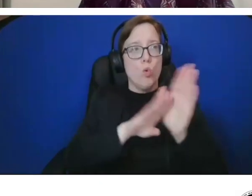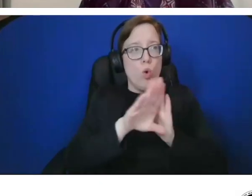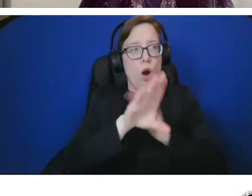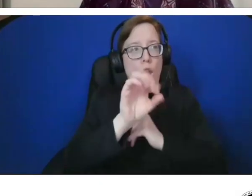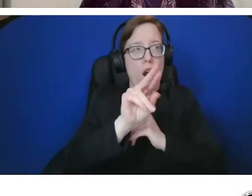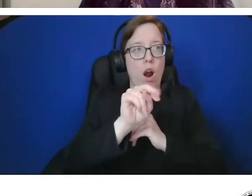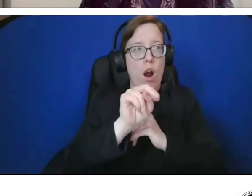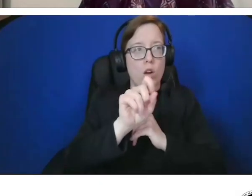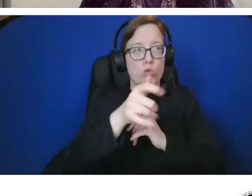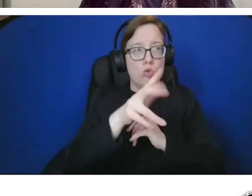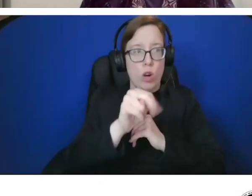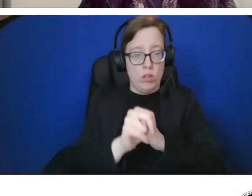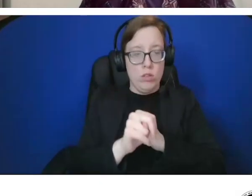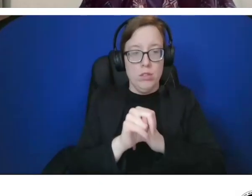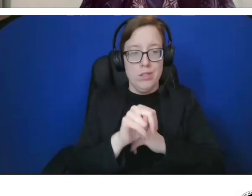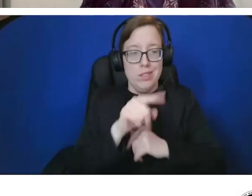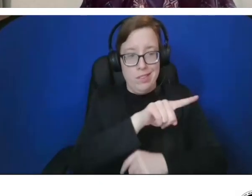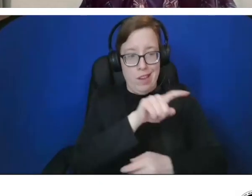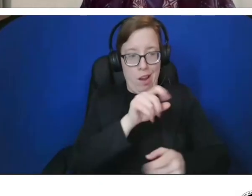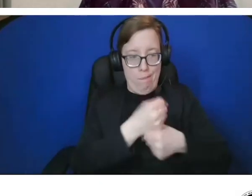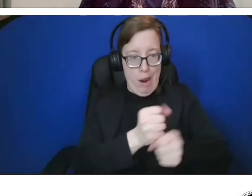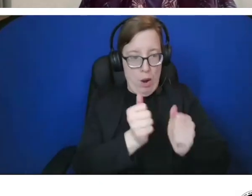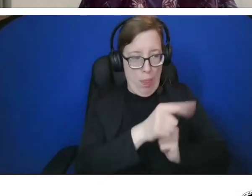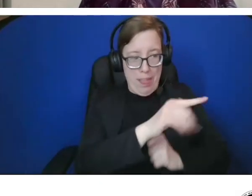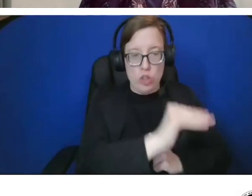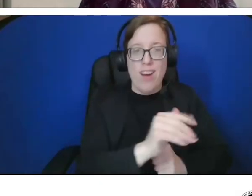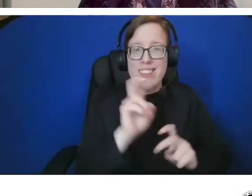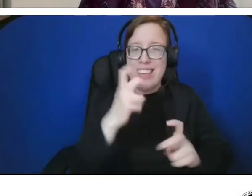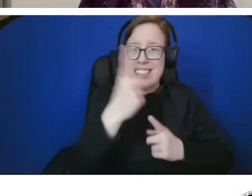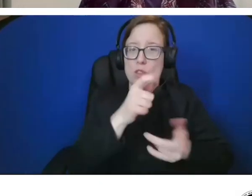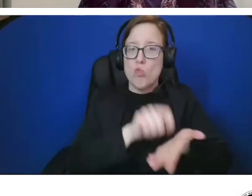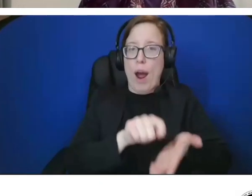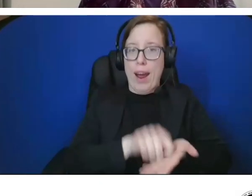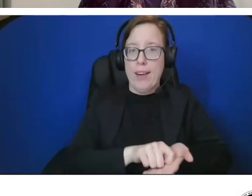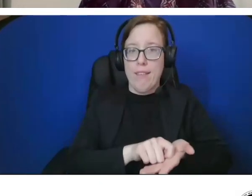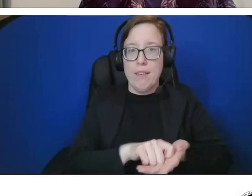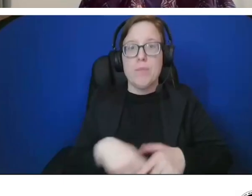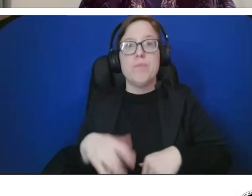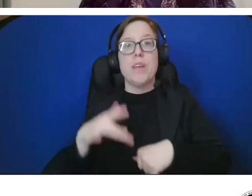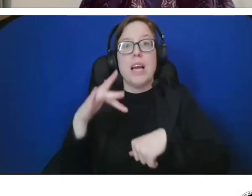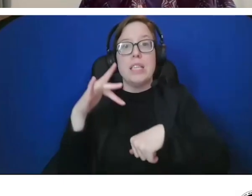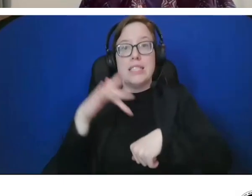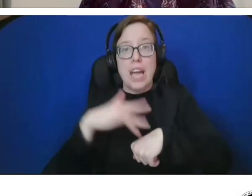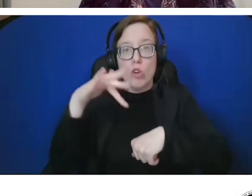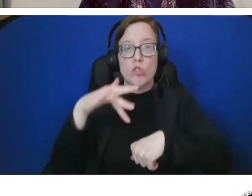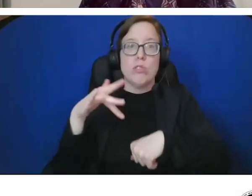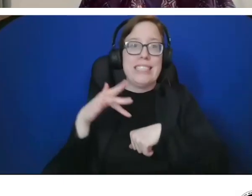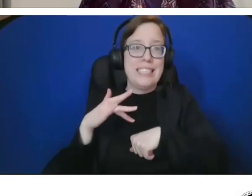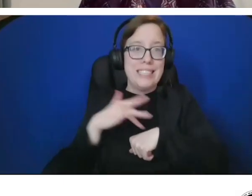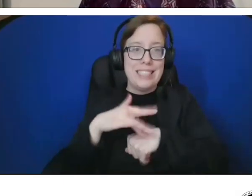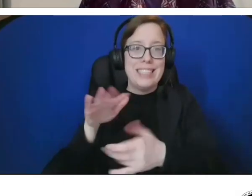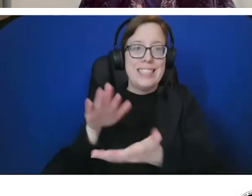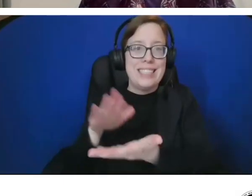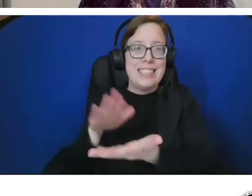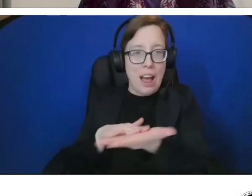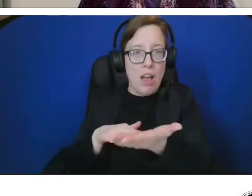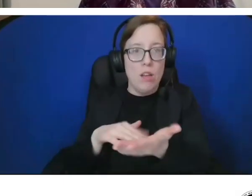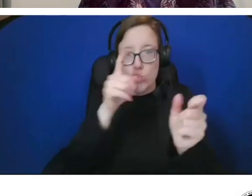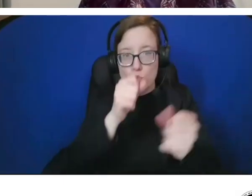when you make them with the child, that is writing. Touch and tactile strategies were